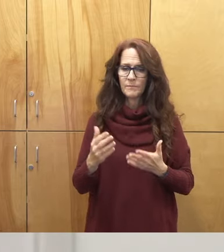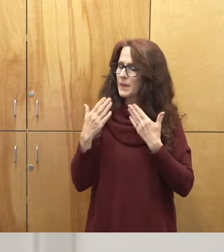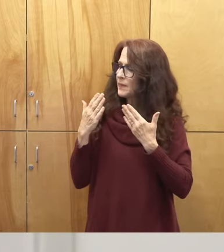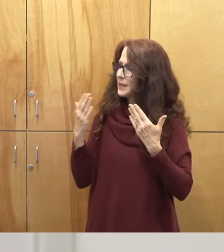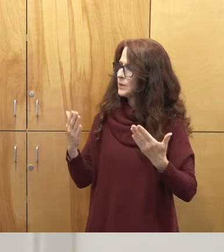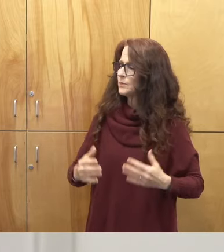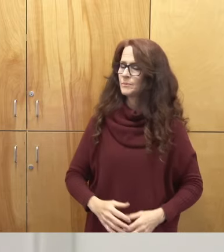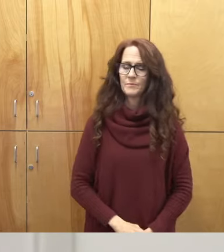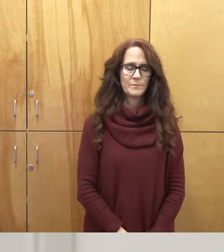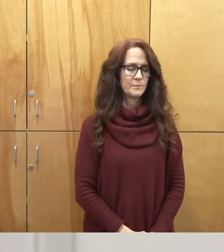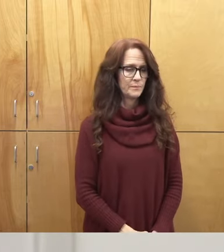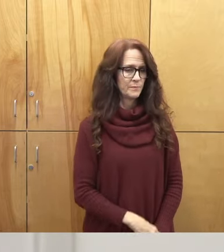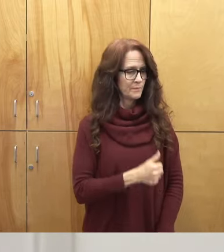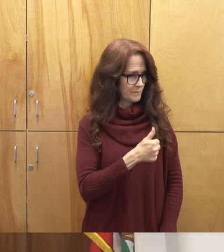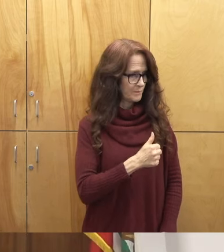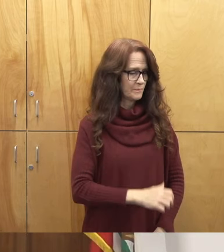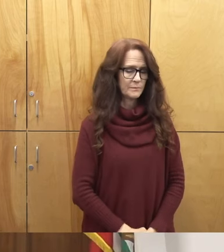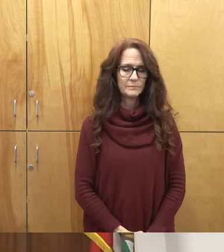Mm-hmm.